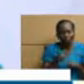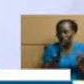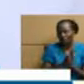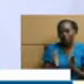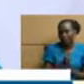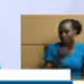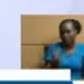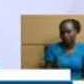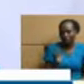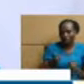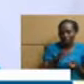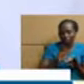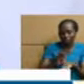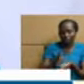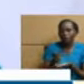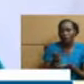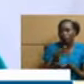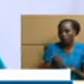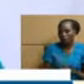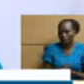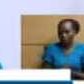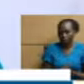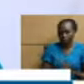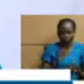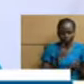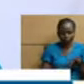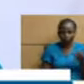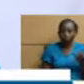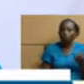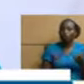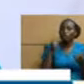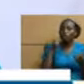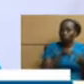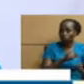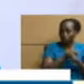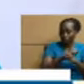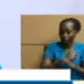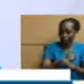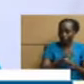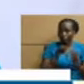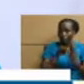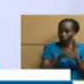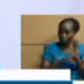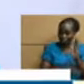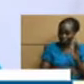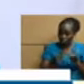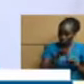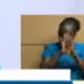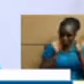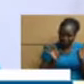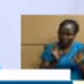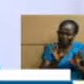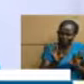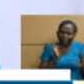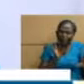allocate resources properly. Two, the social protection initiatives, as you might be aware, are a little bit